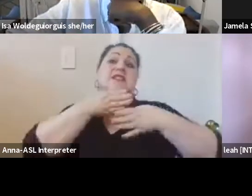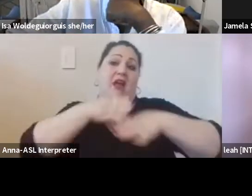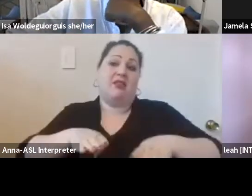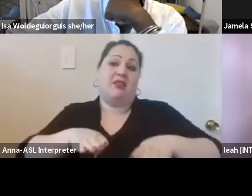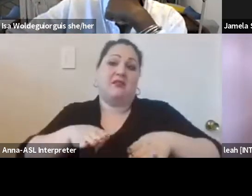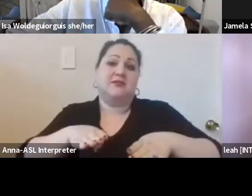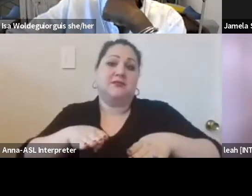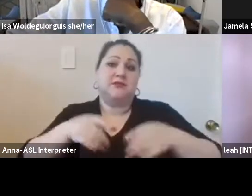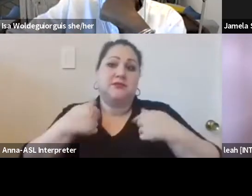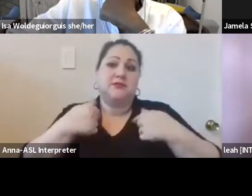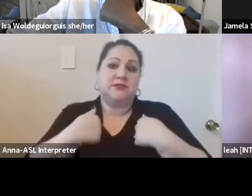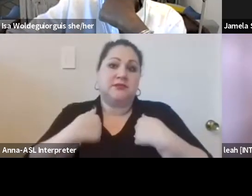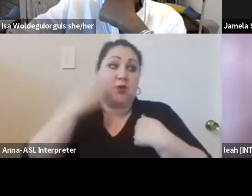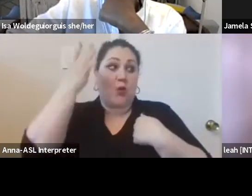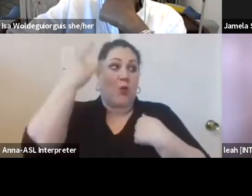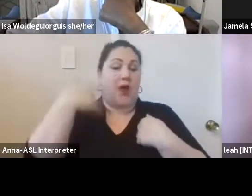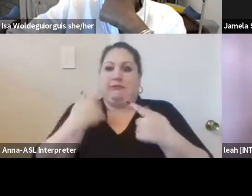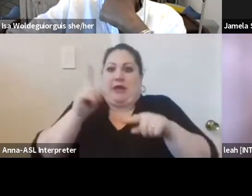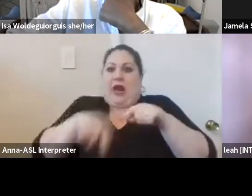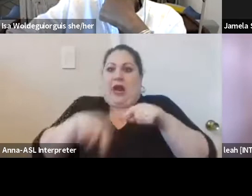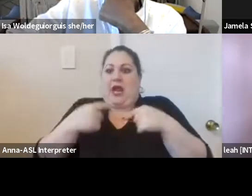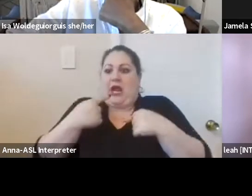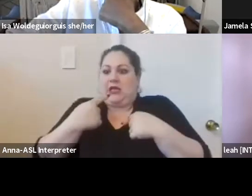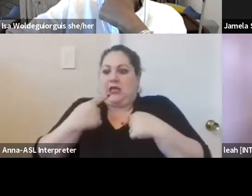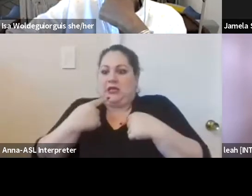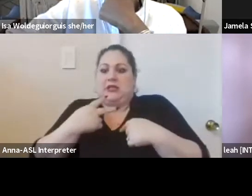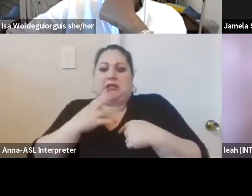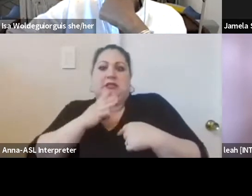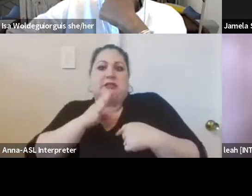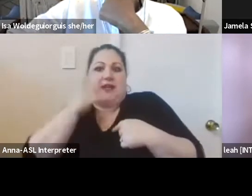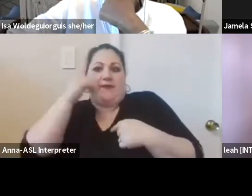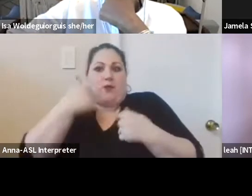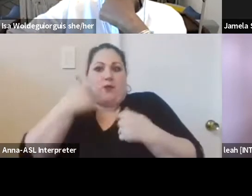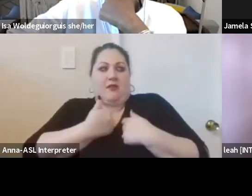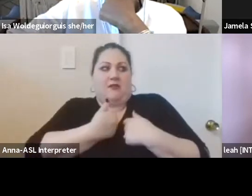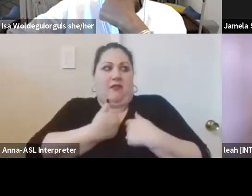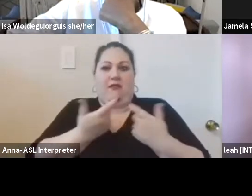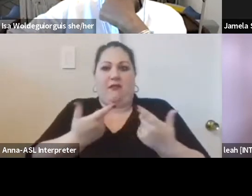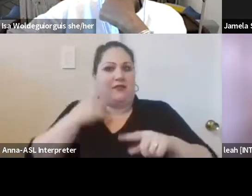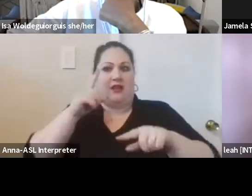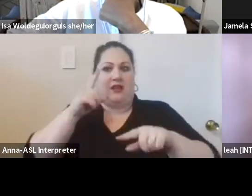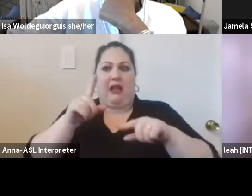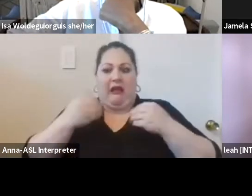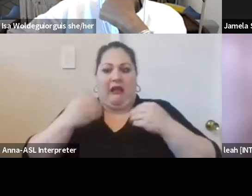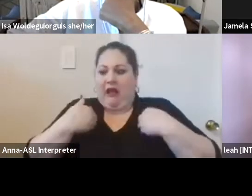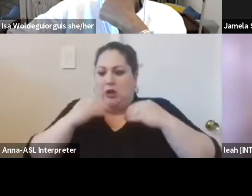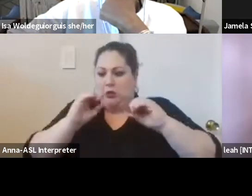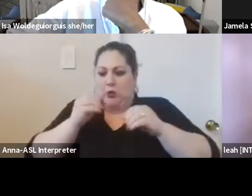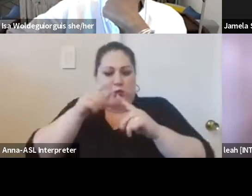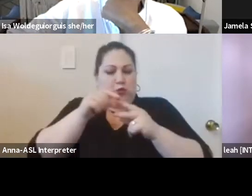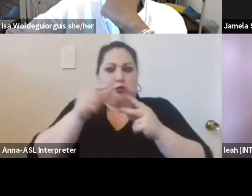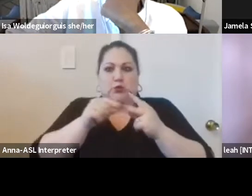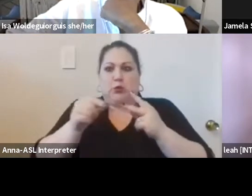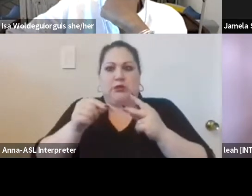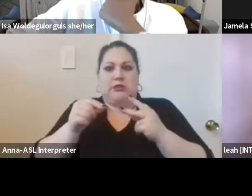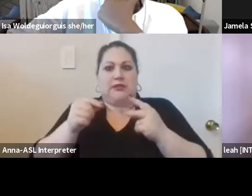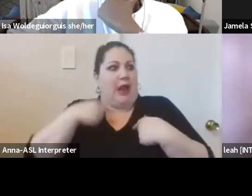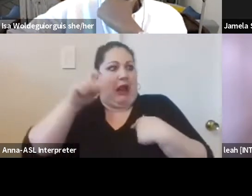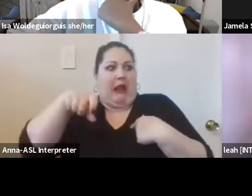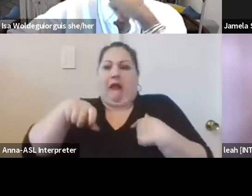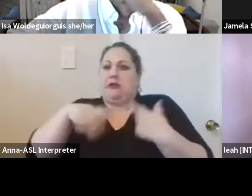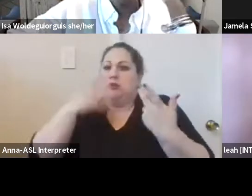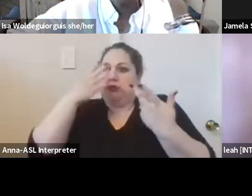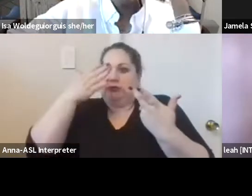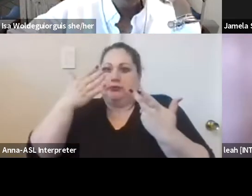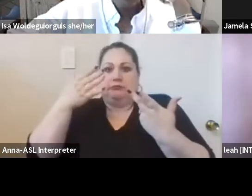silenced, because I felt like maybe I had no choice but to comply and accept that I was